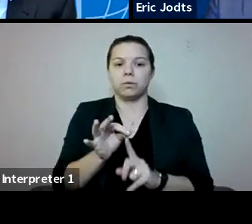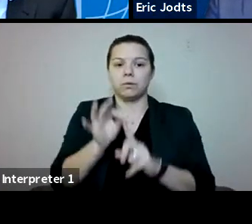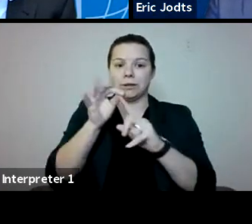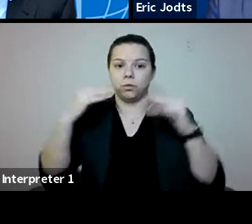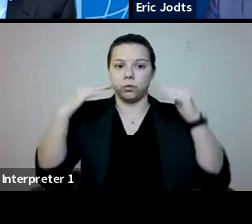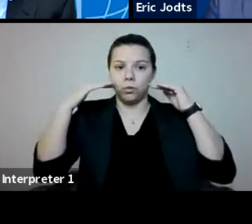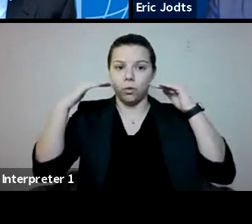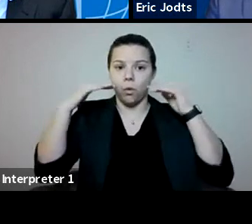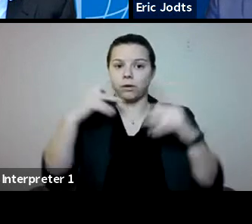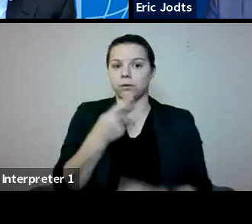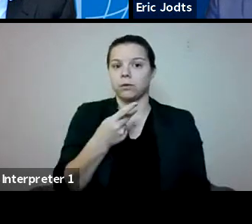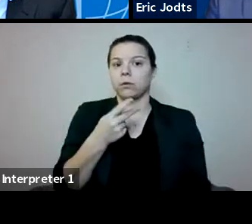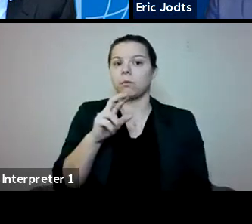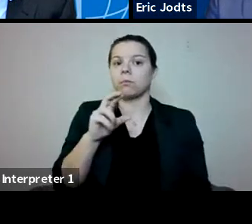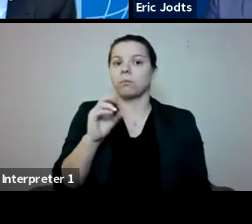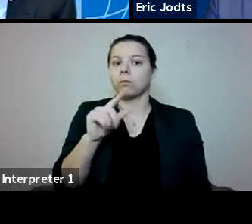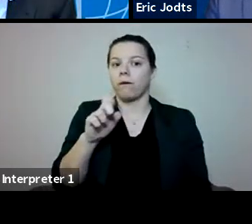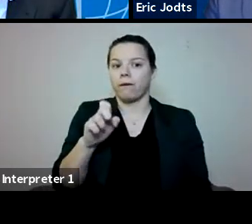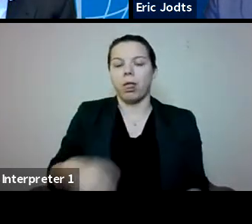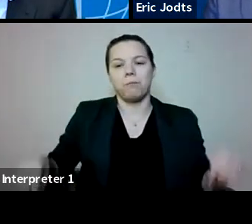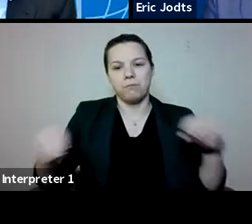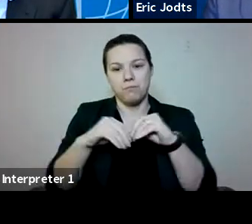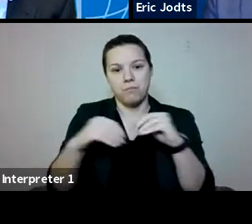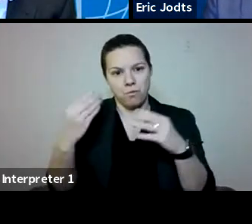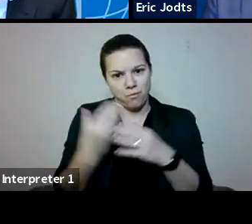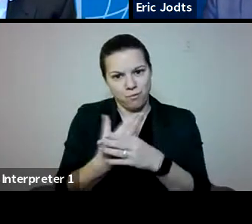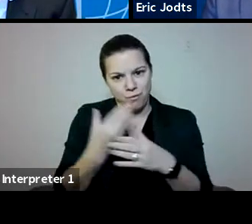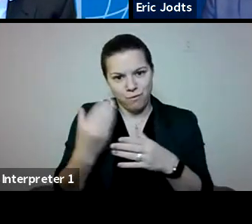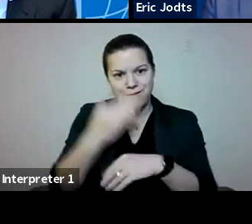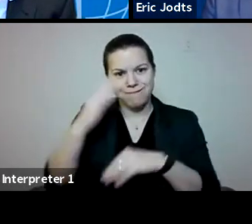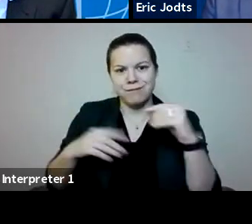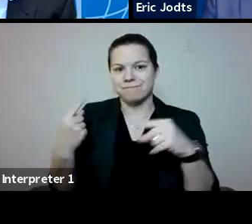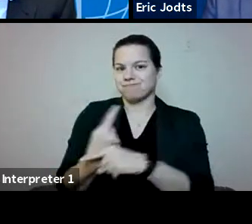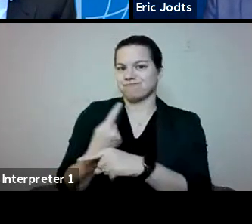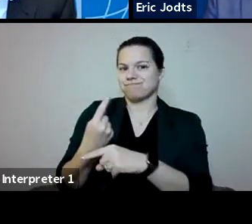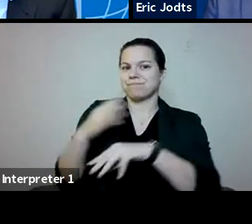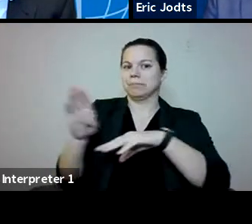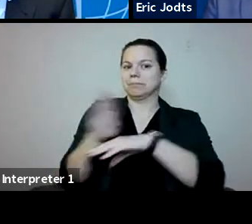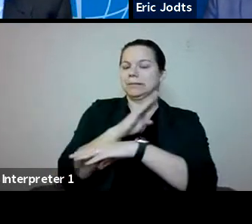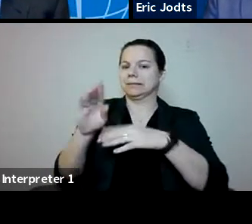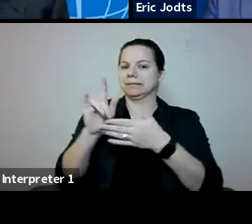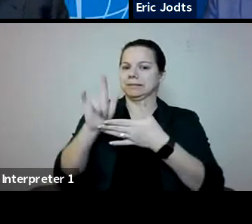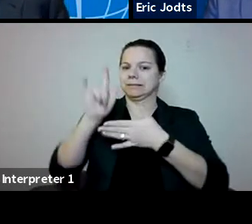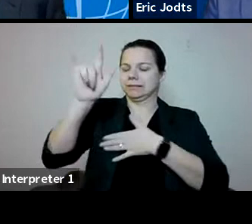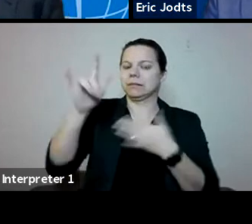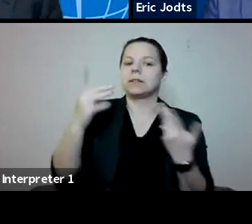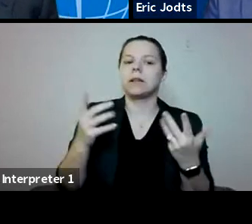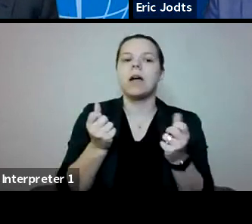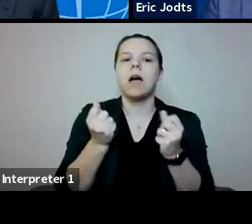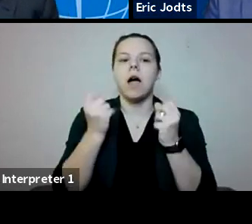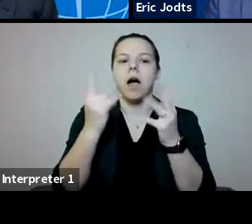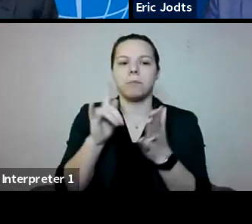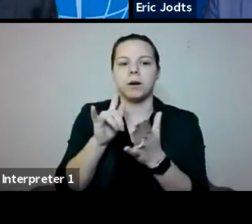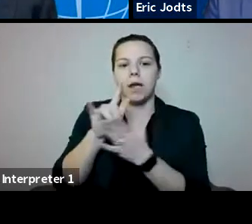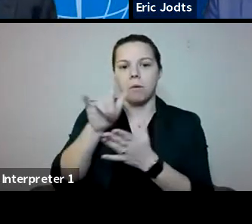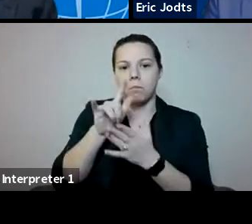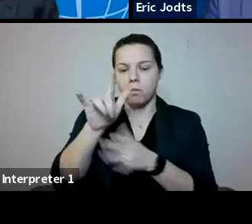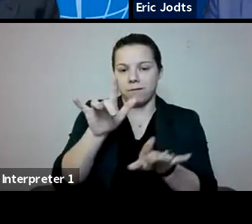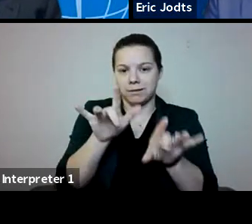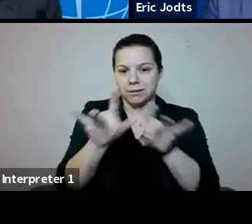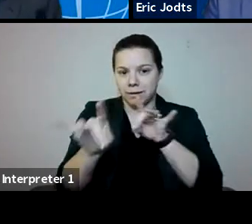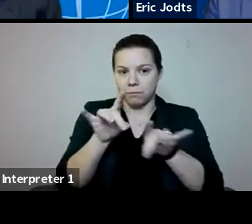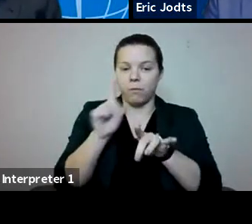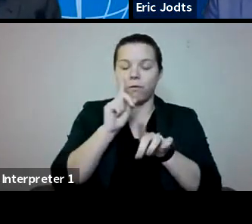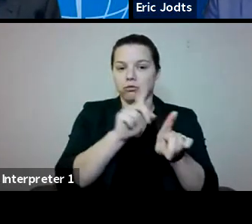profiles and can be more annoying than commercial aircraft. How many of the airports sampled in the